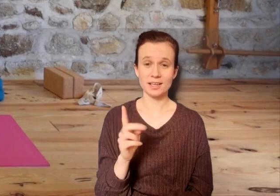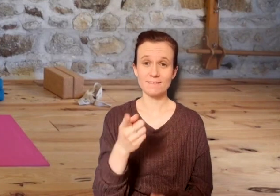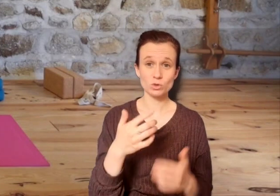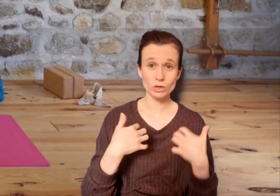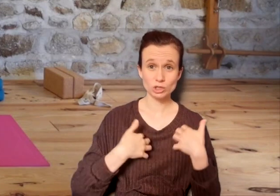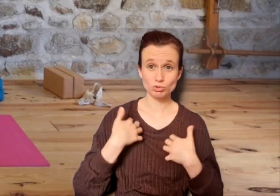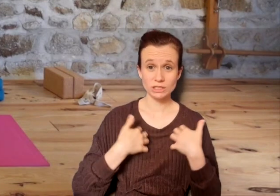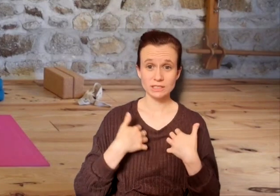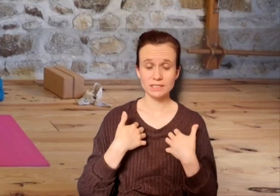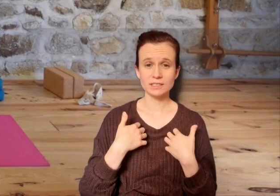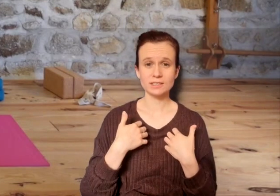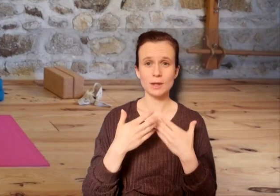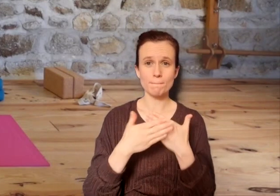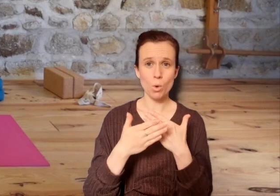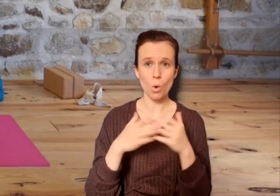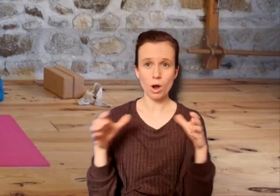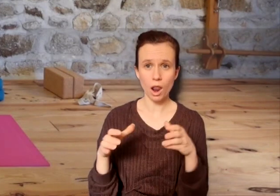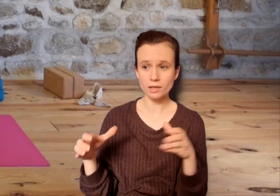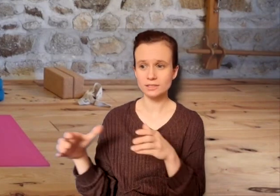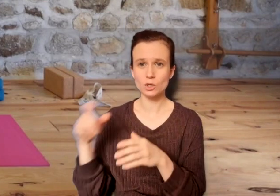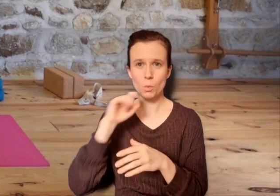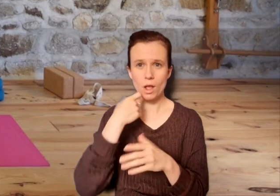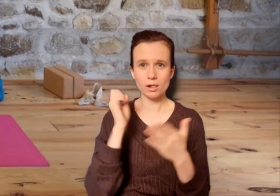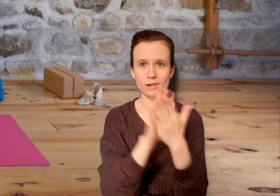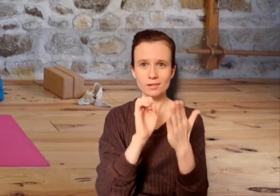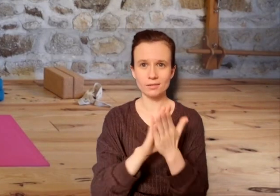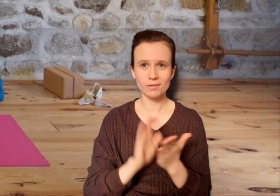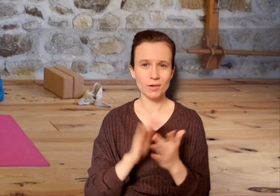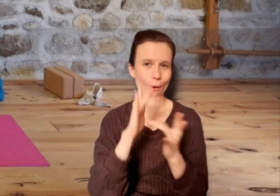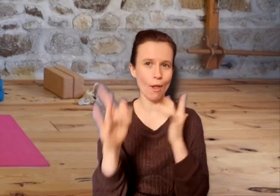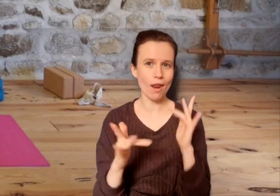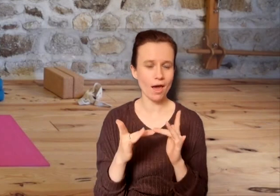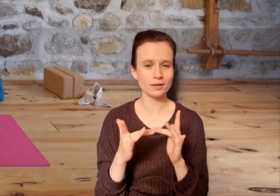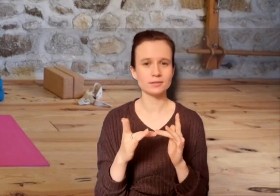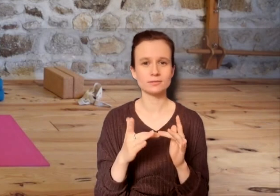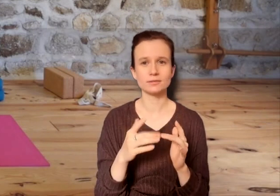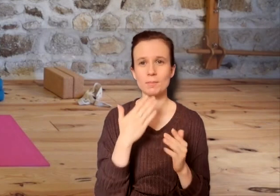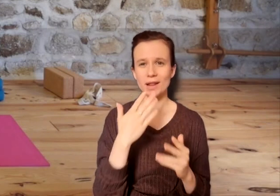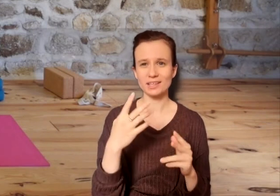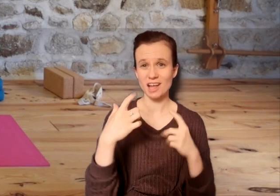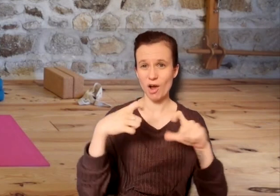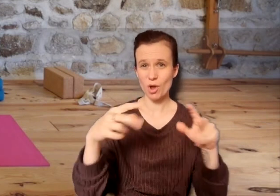Yeah, I will see you again if you're interested. More classes will be coming up online.